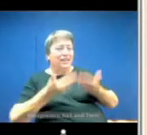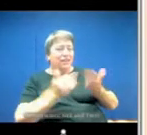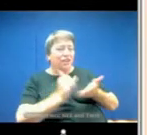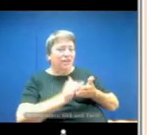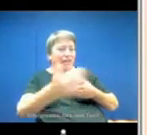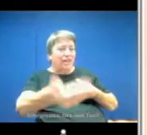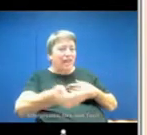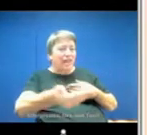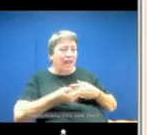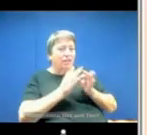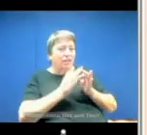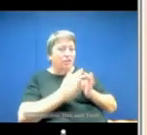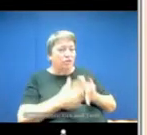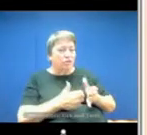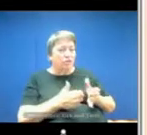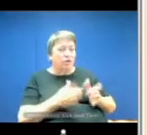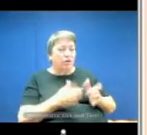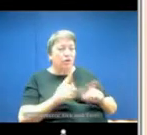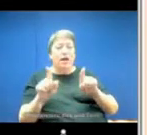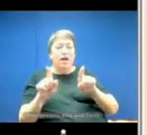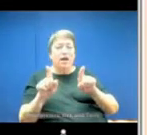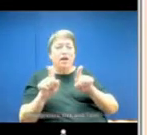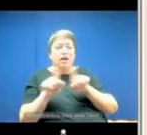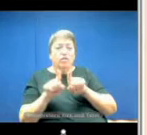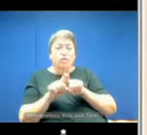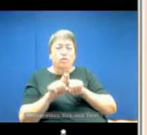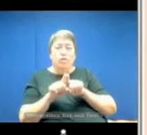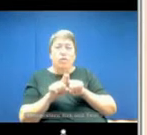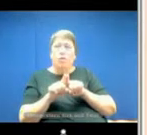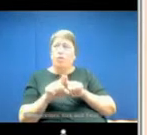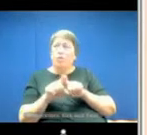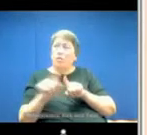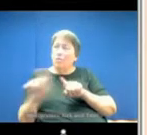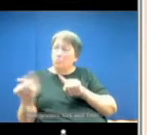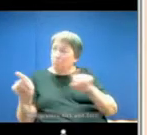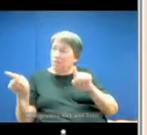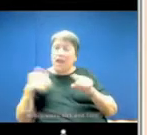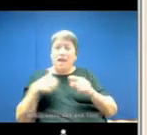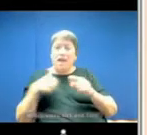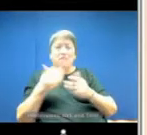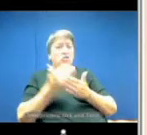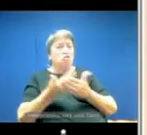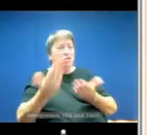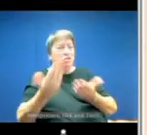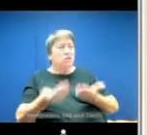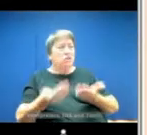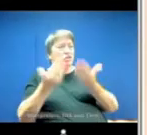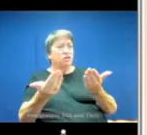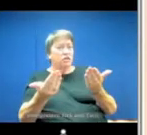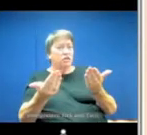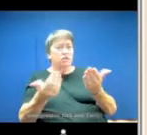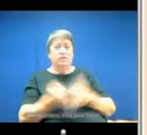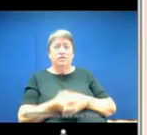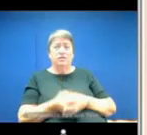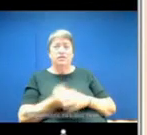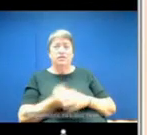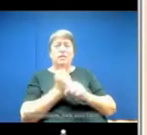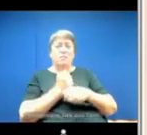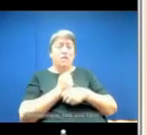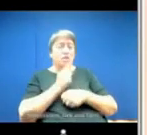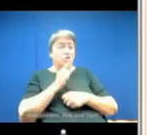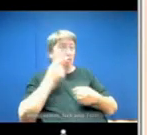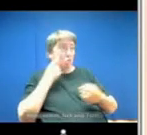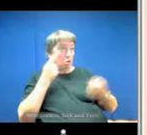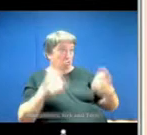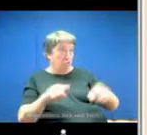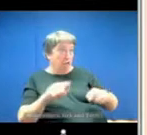folks have some really good suggestions to make sure that if borrowing is done, that